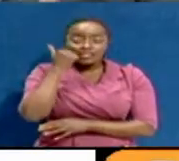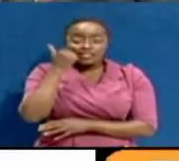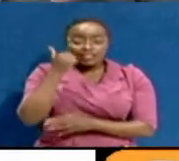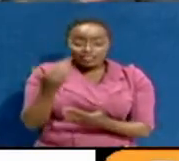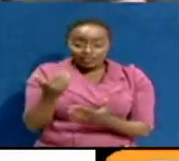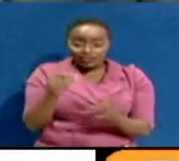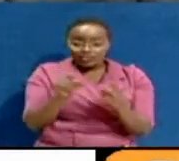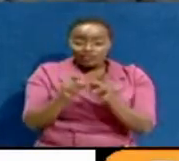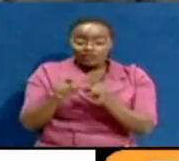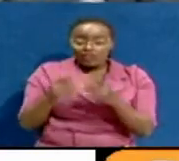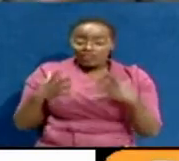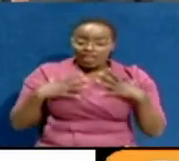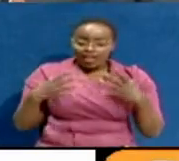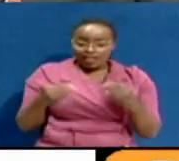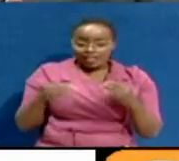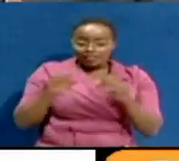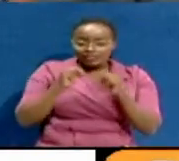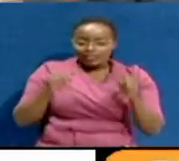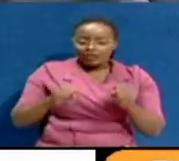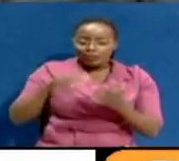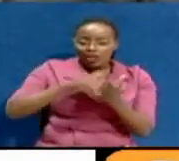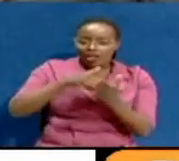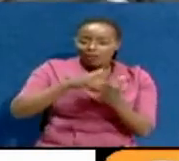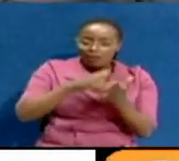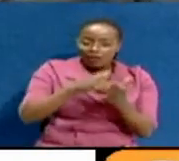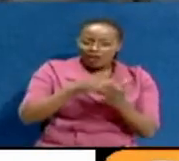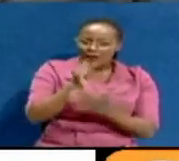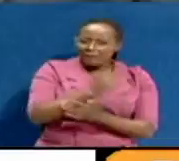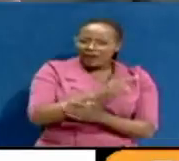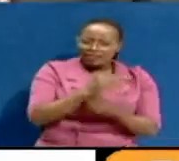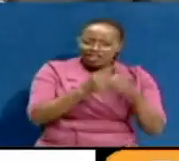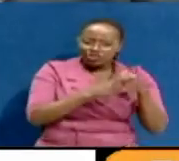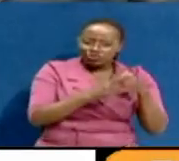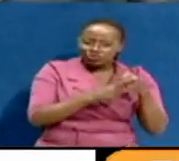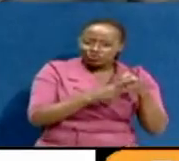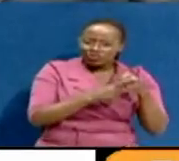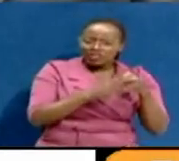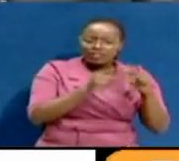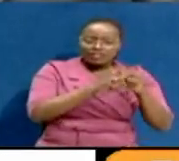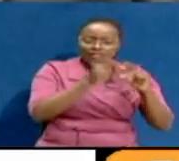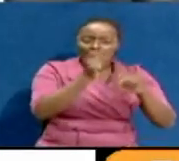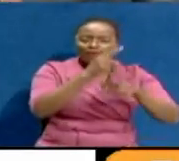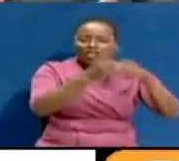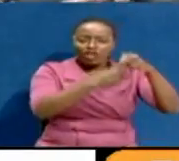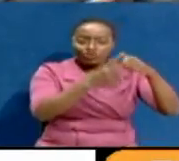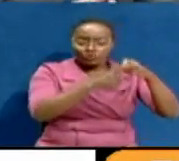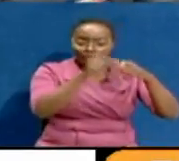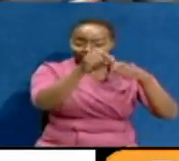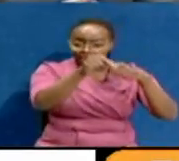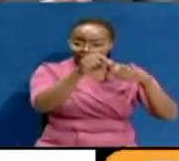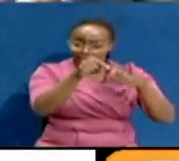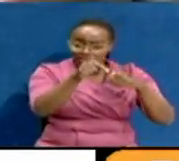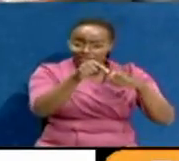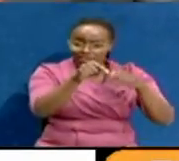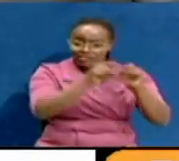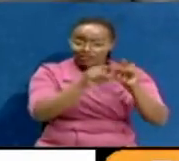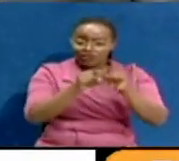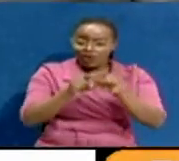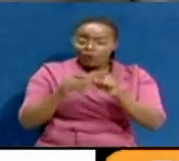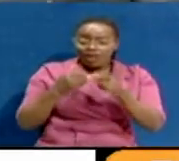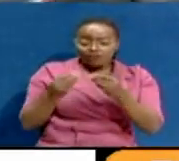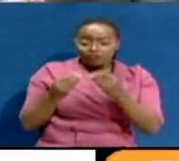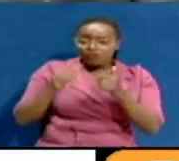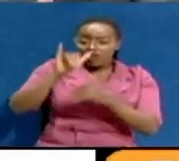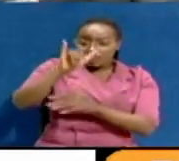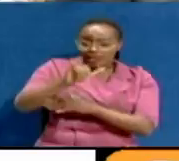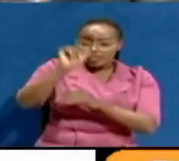where the immune system is going to be weak, and that's expected to be from they need protection. June? And that should be from June. And this is we phased it that